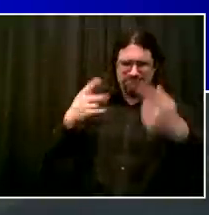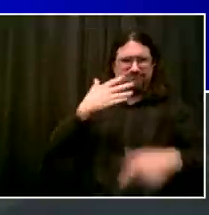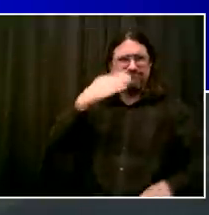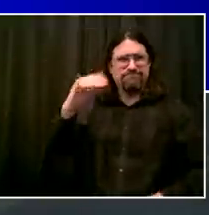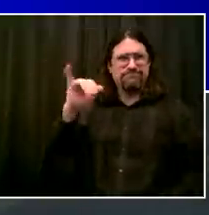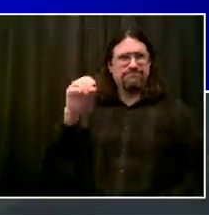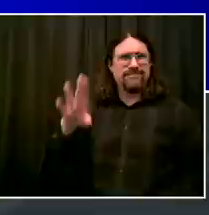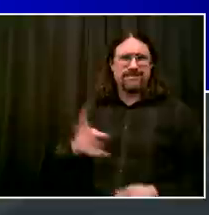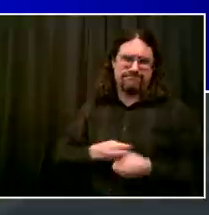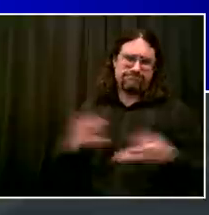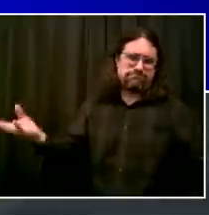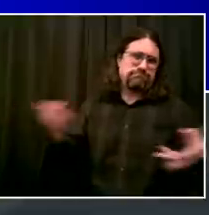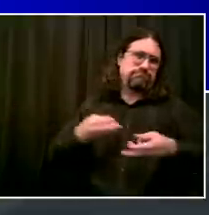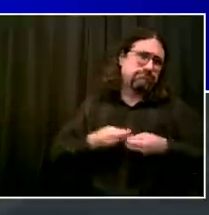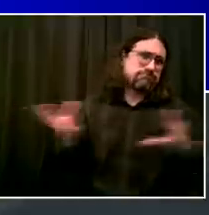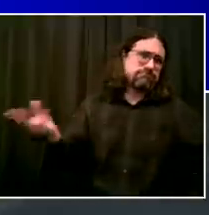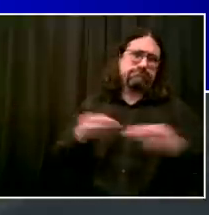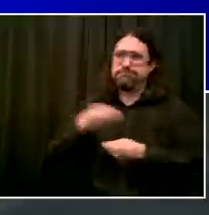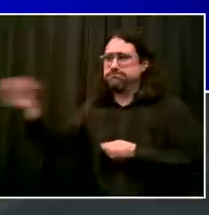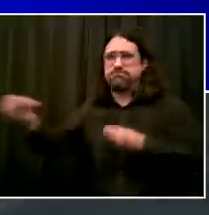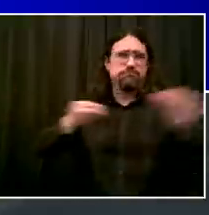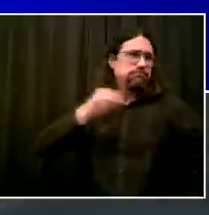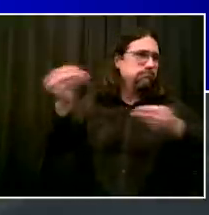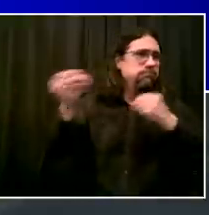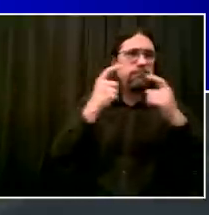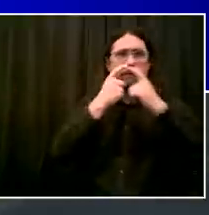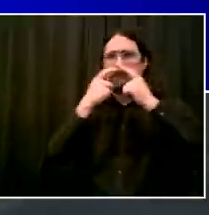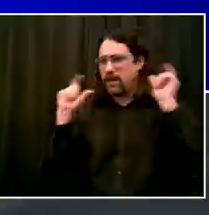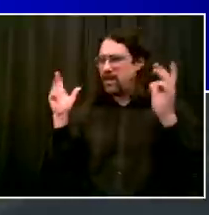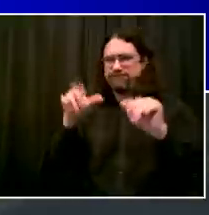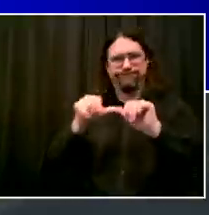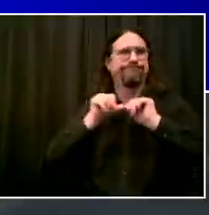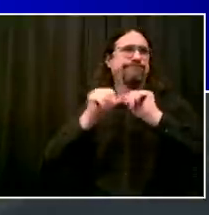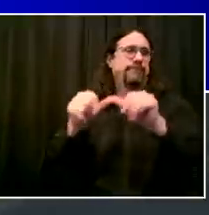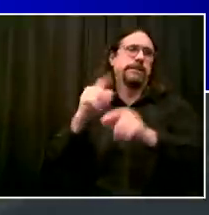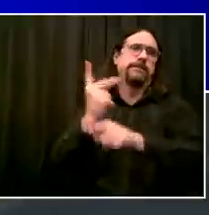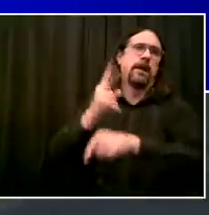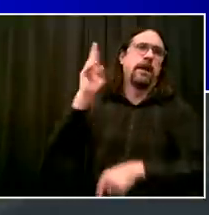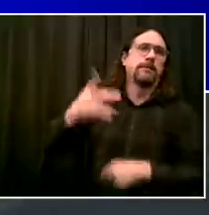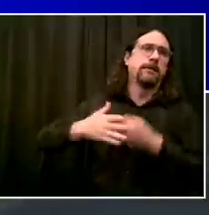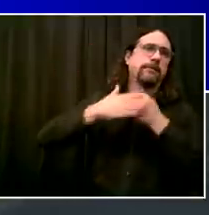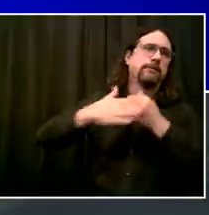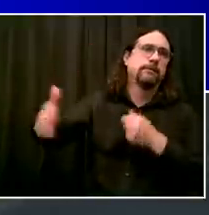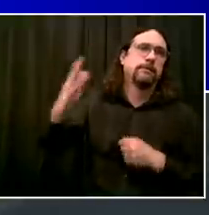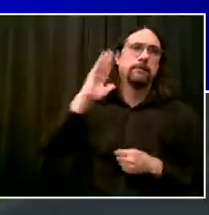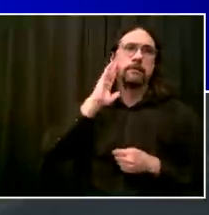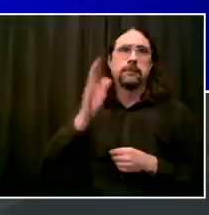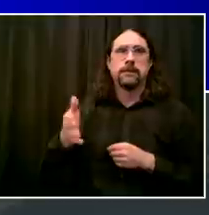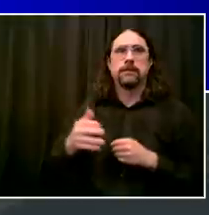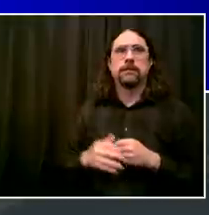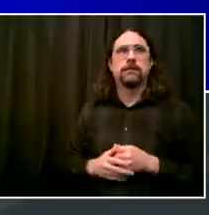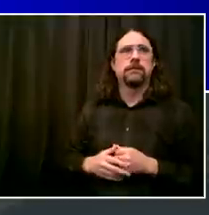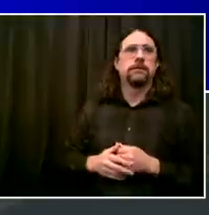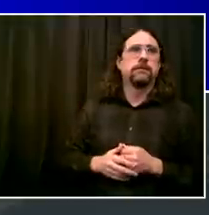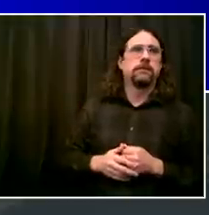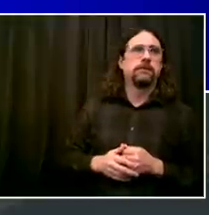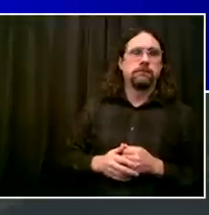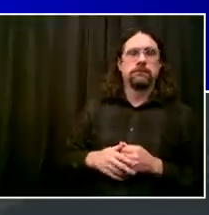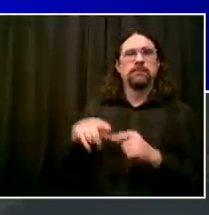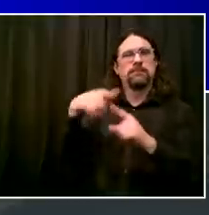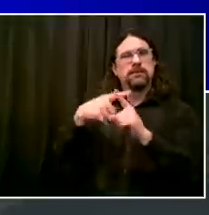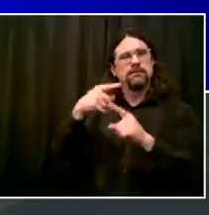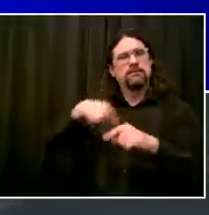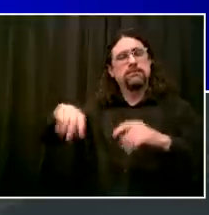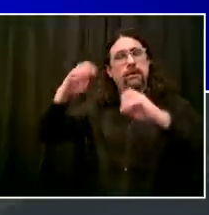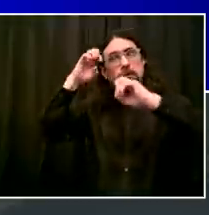out that have loudspeakers reminding people of the guidance on how to handle things, reminding people there are free face